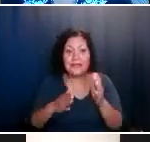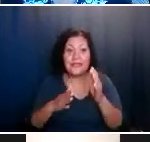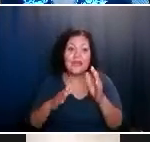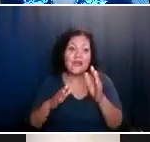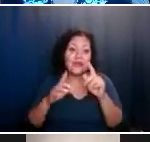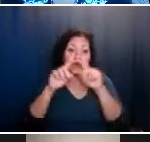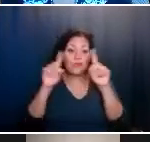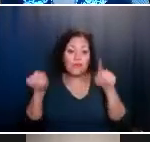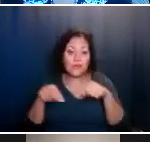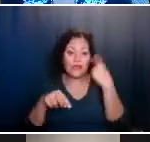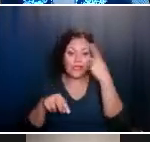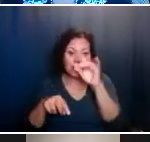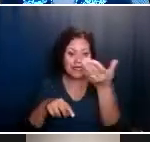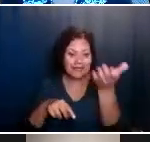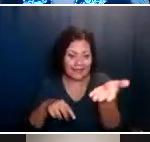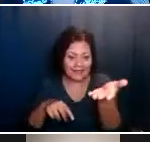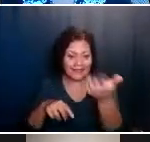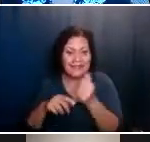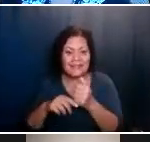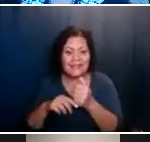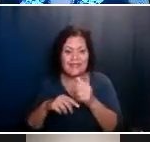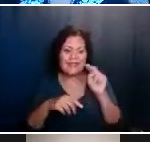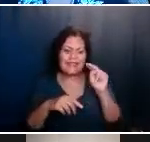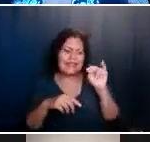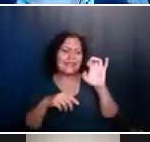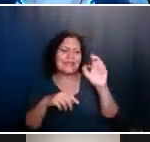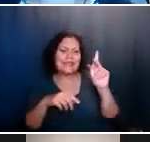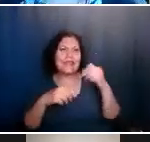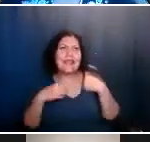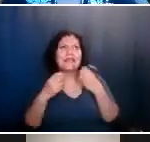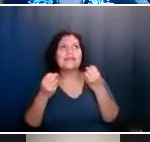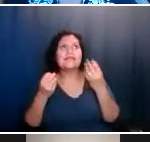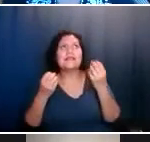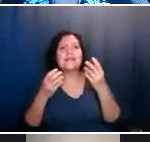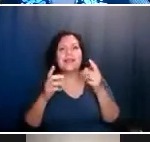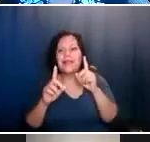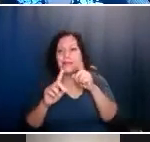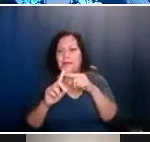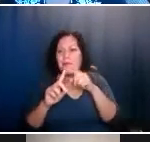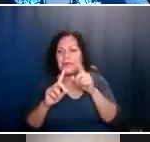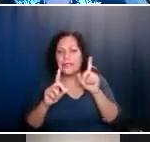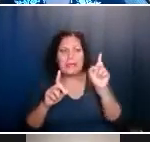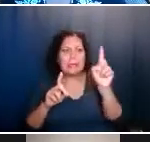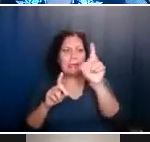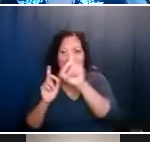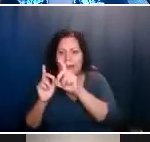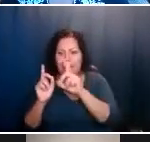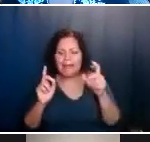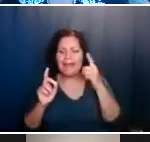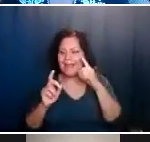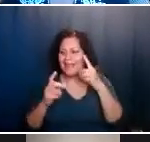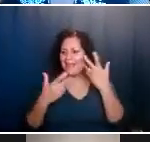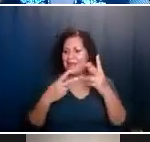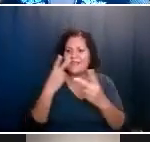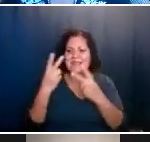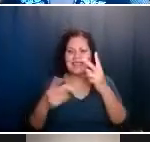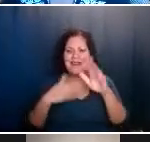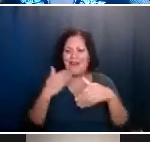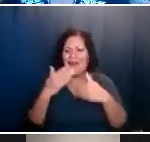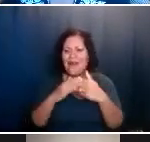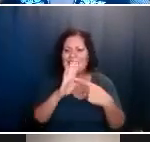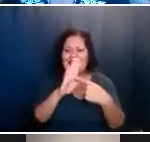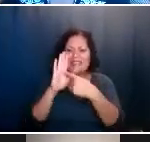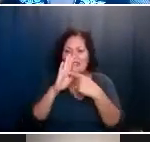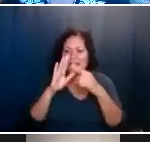like this. Looks like Nick has a lot of points. He's been clicking through. I think he visited all of the exhibitor booths this morning. And